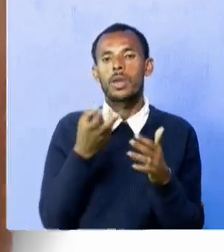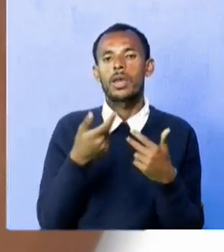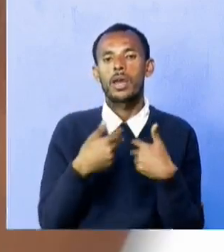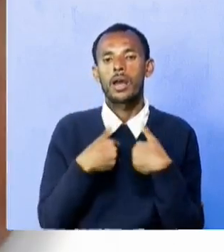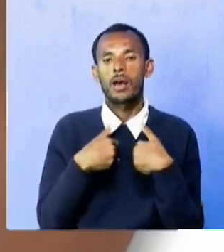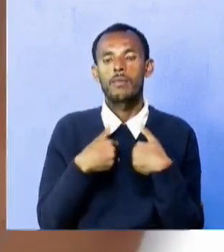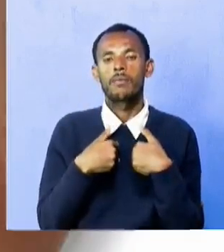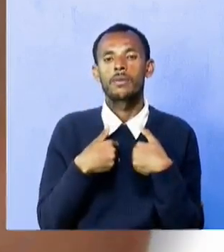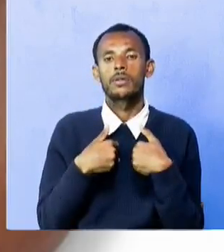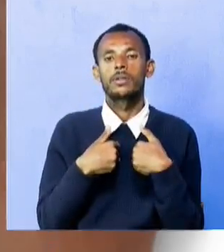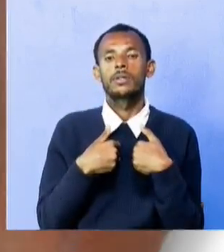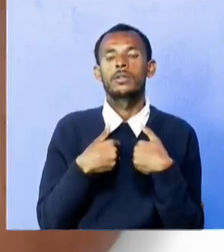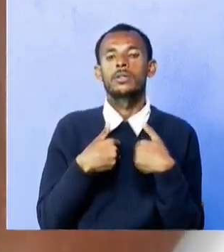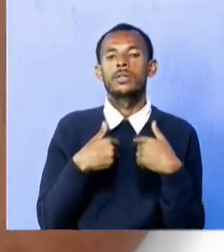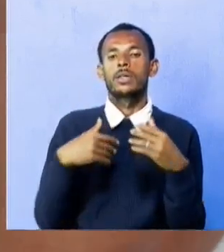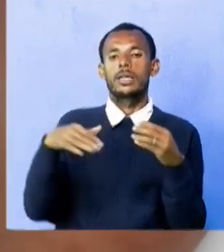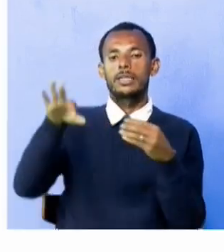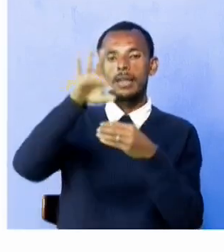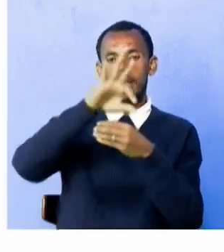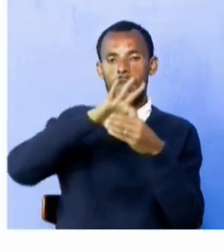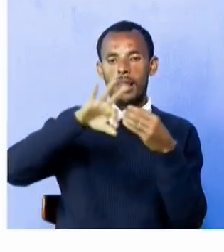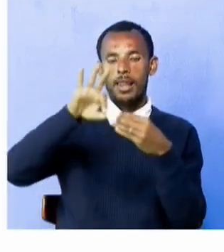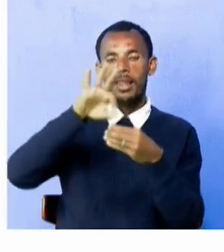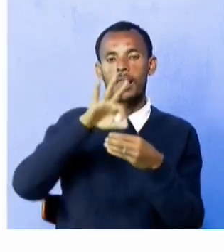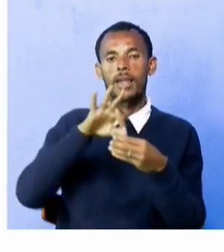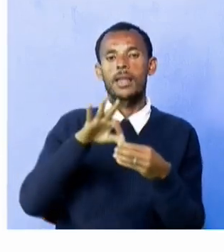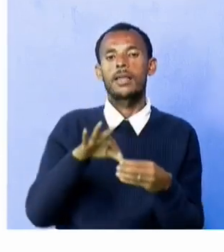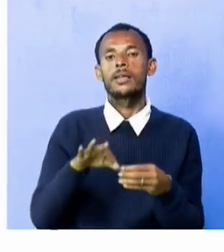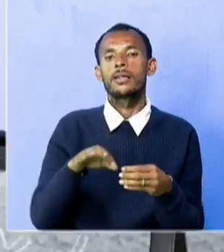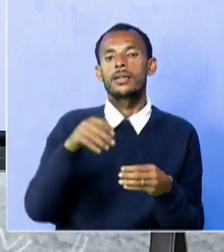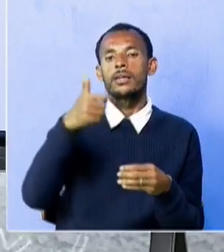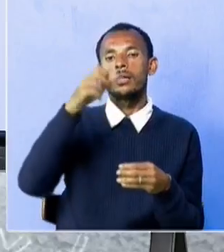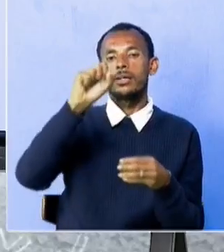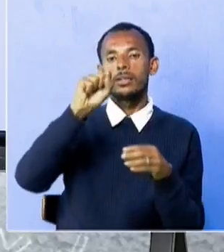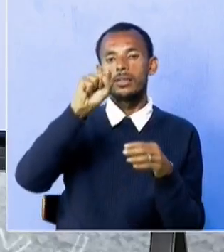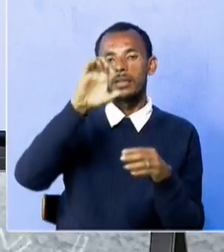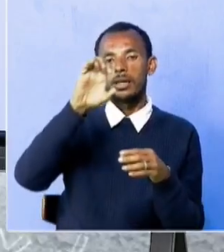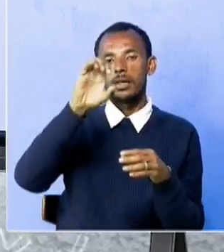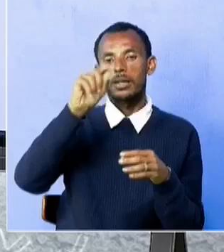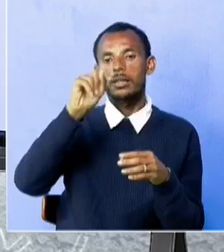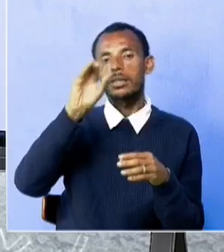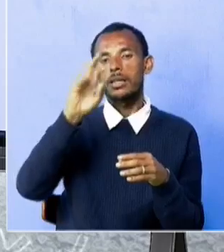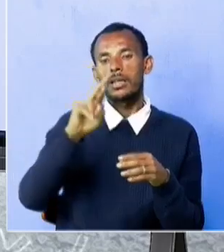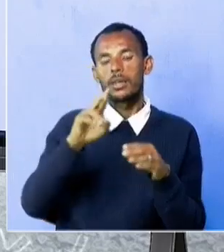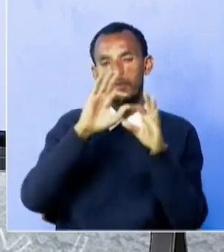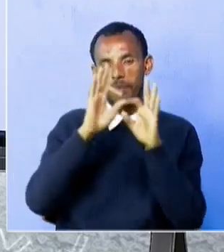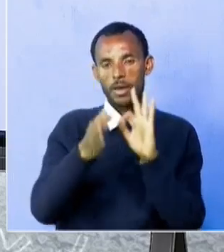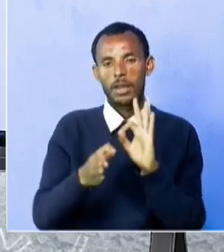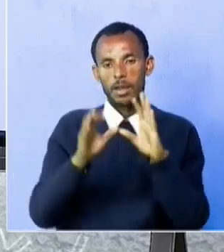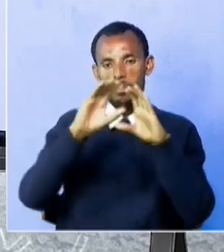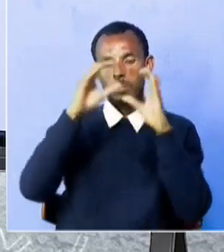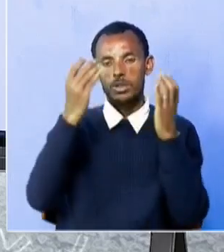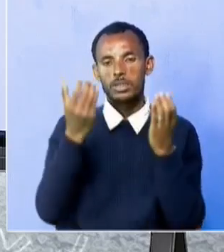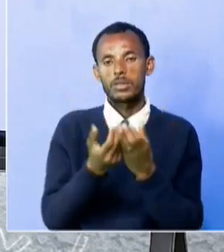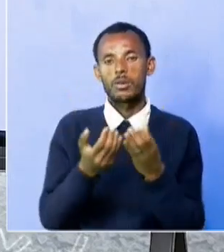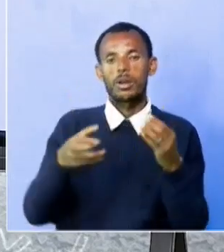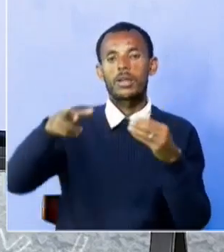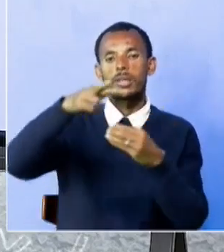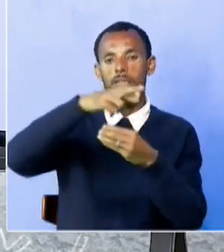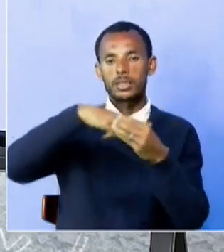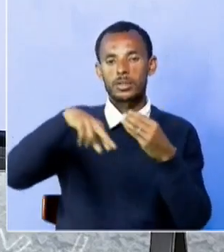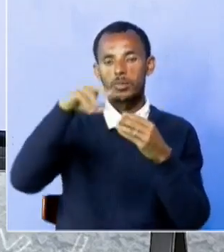a certain circle, a sector is defined as a portion or a region which